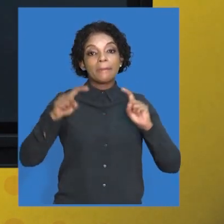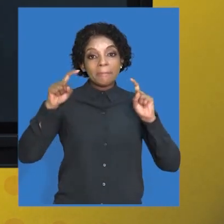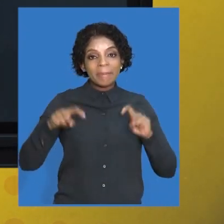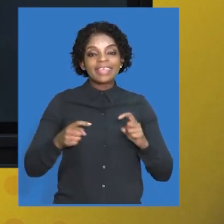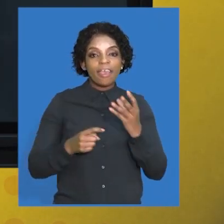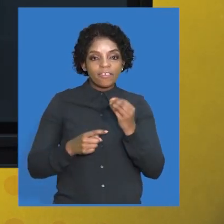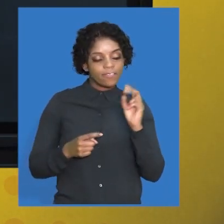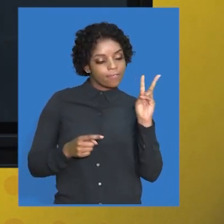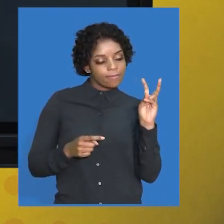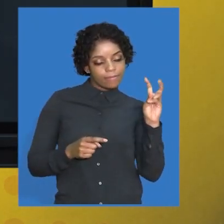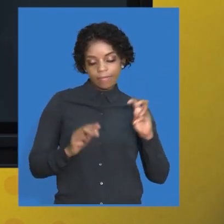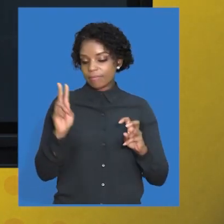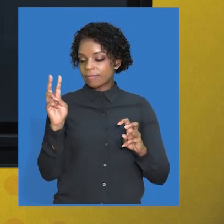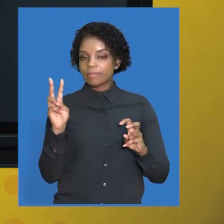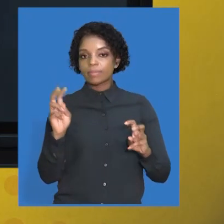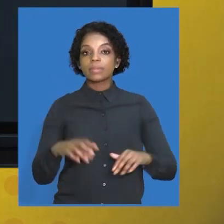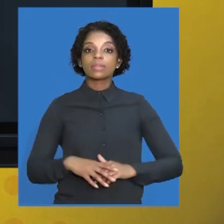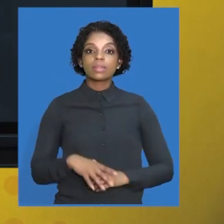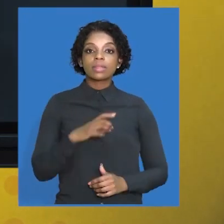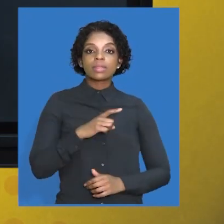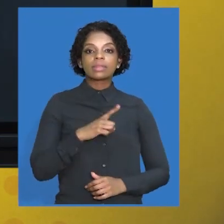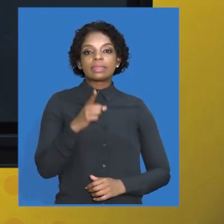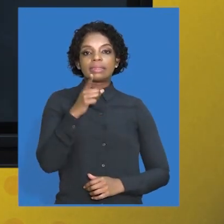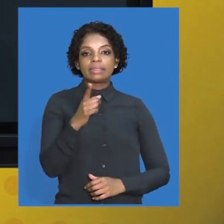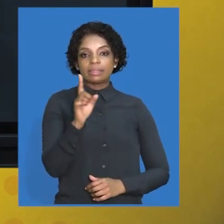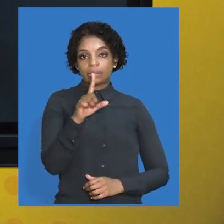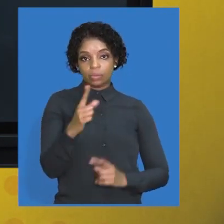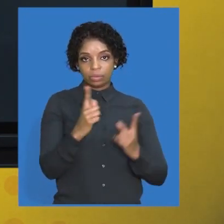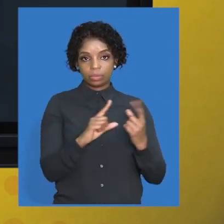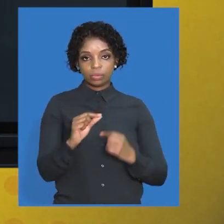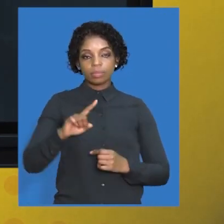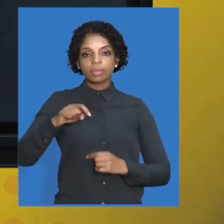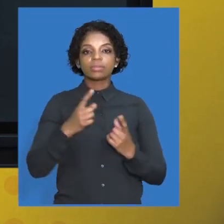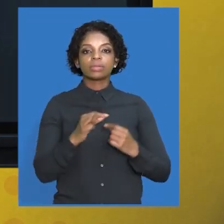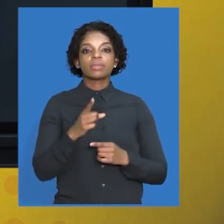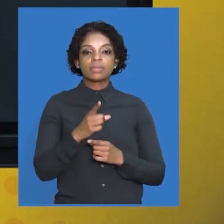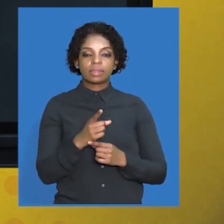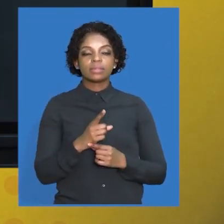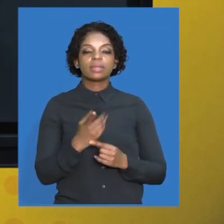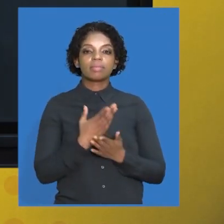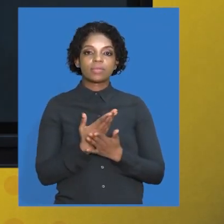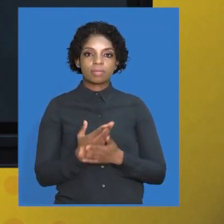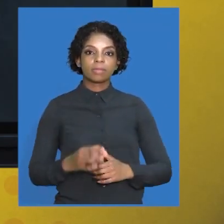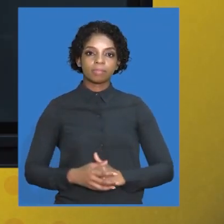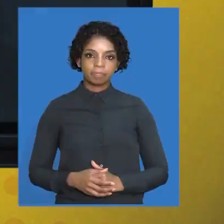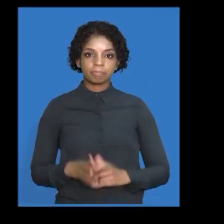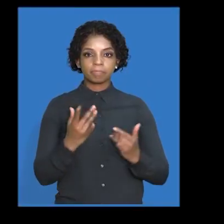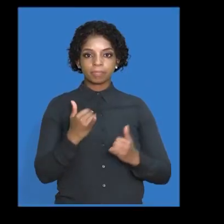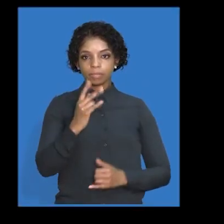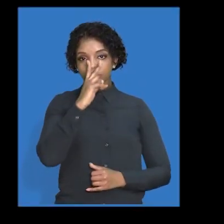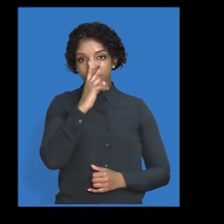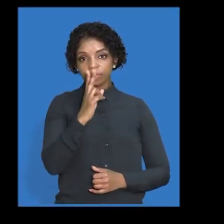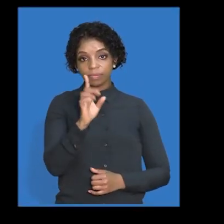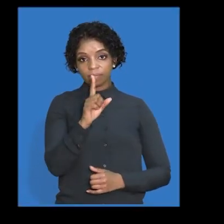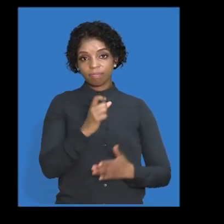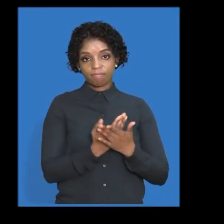distinction or passing and failing, and we want you guys to do as well as possible. So let's see what possible questions could come out here.